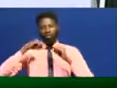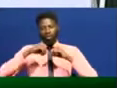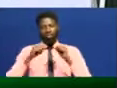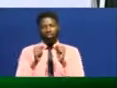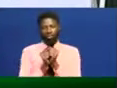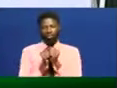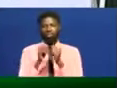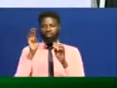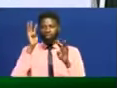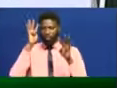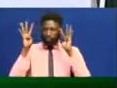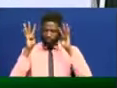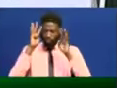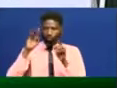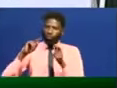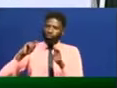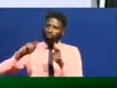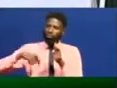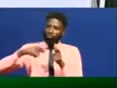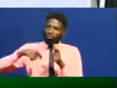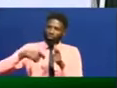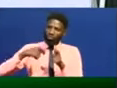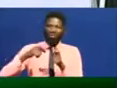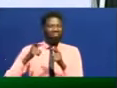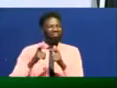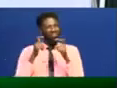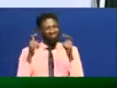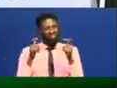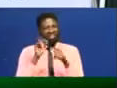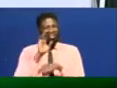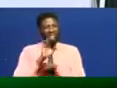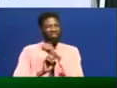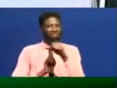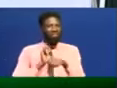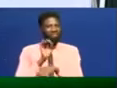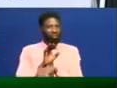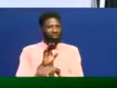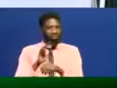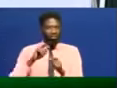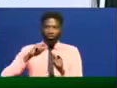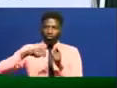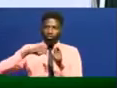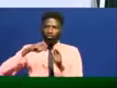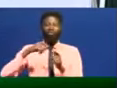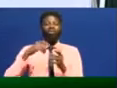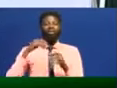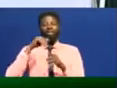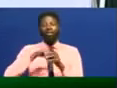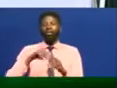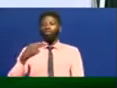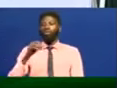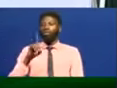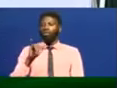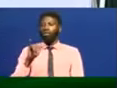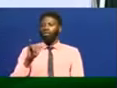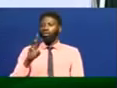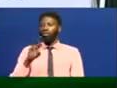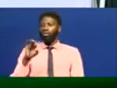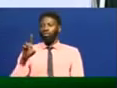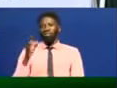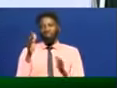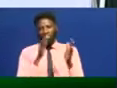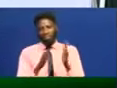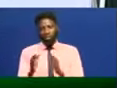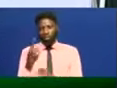one of the biggest film studios in Hollywood. They are preparing to shoot 15 movies in the